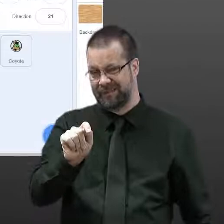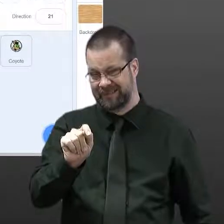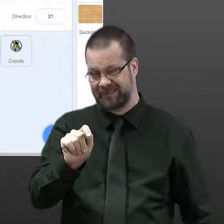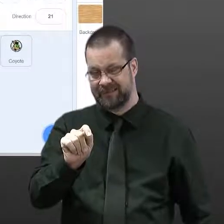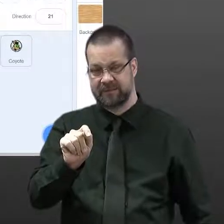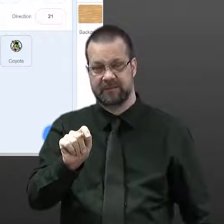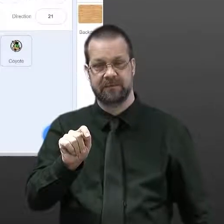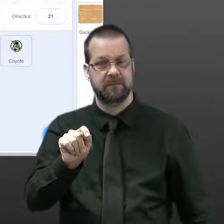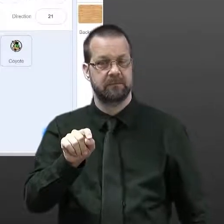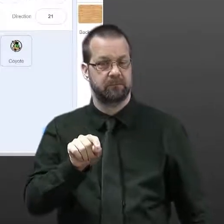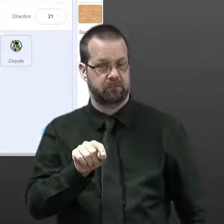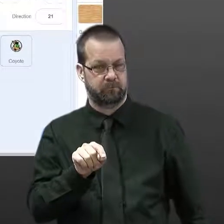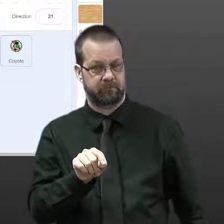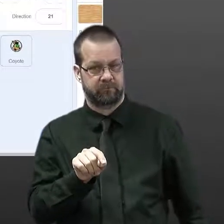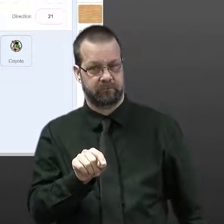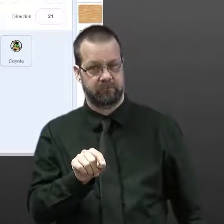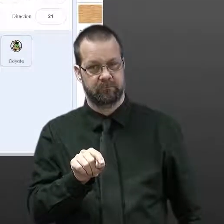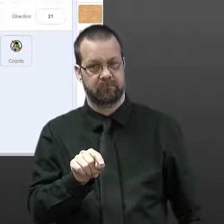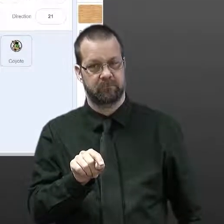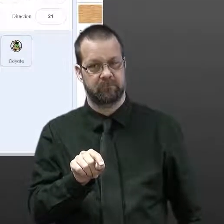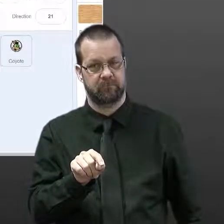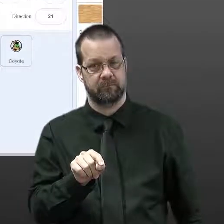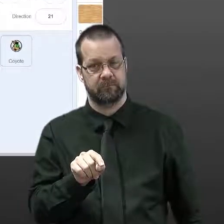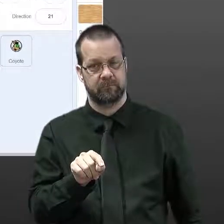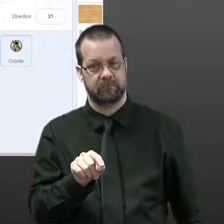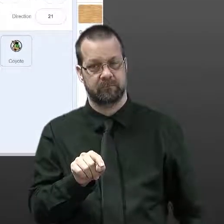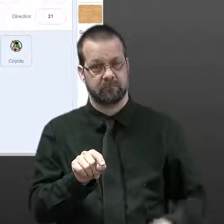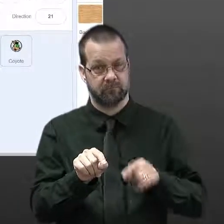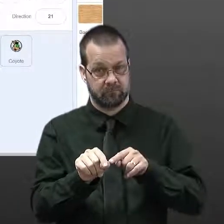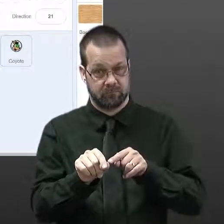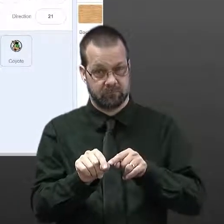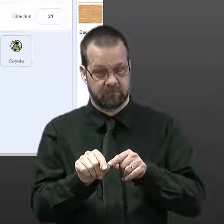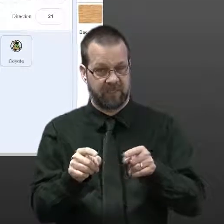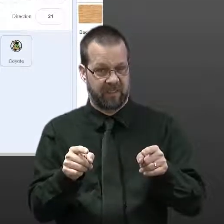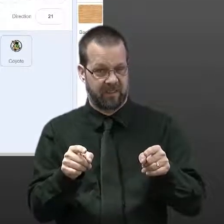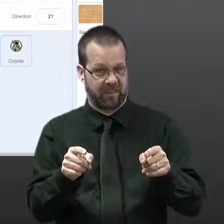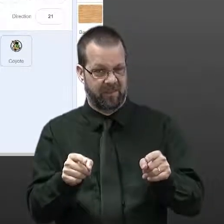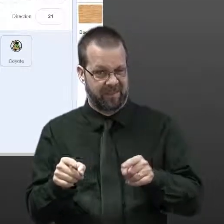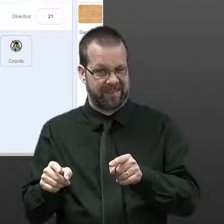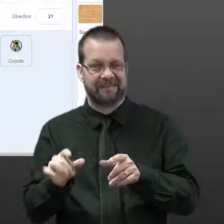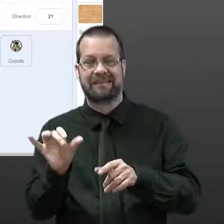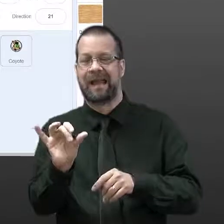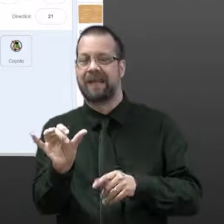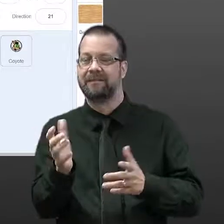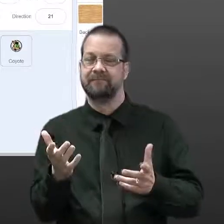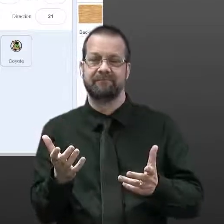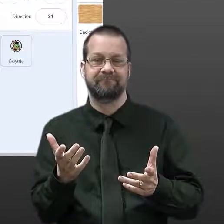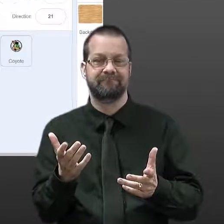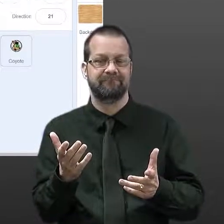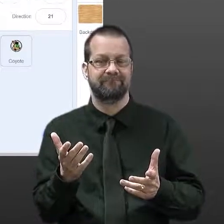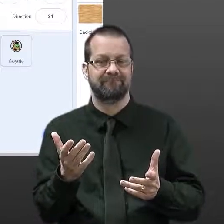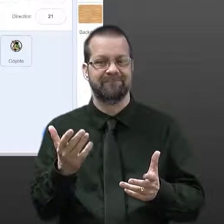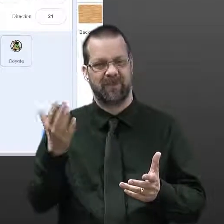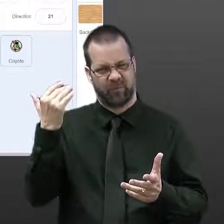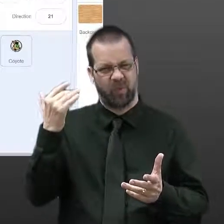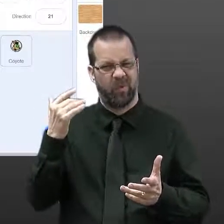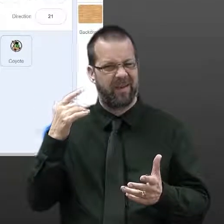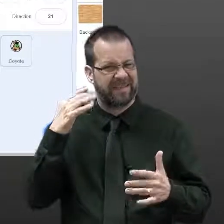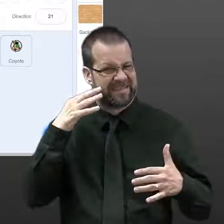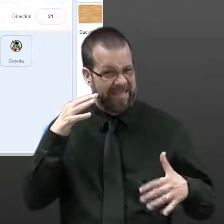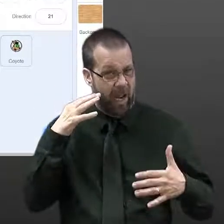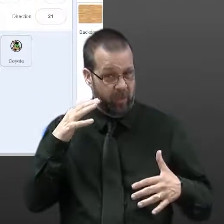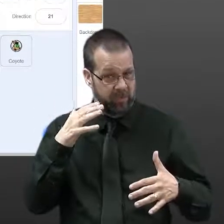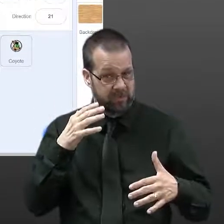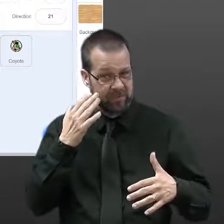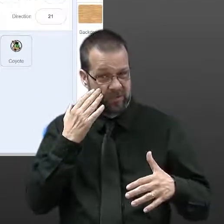do is, so this brightness effect is kind of like when we did the